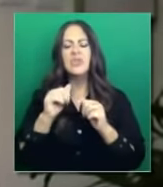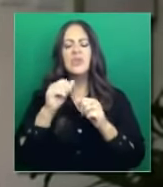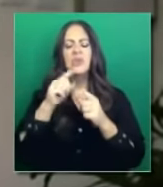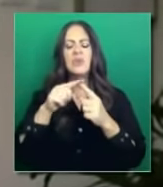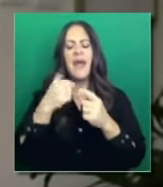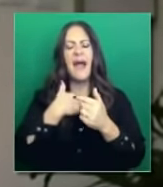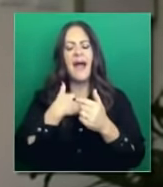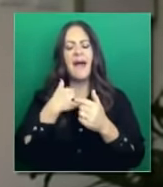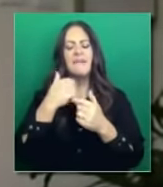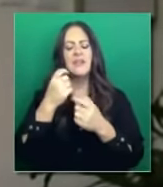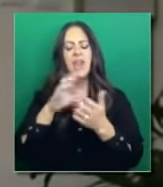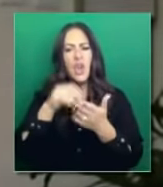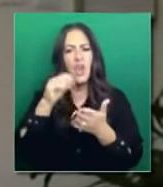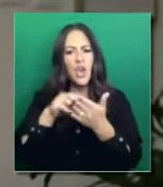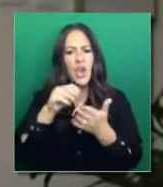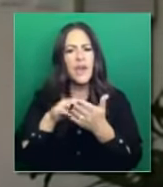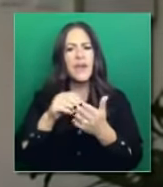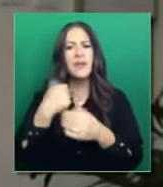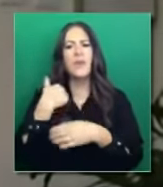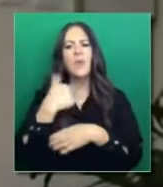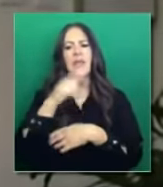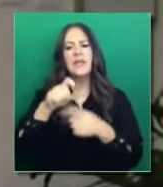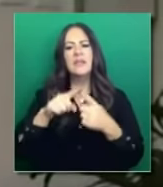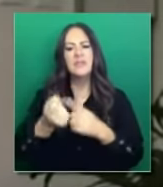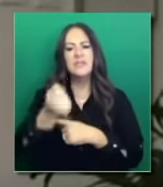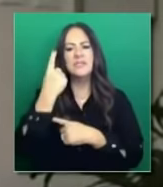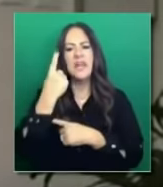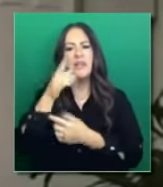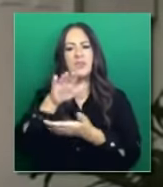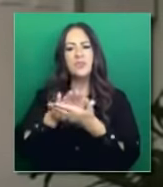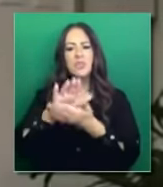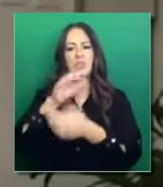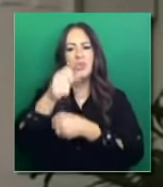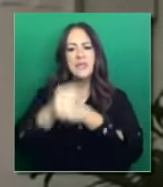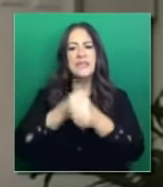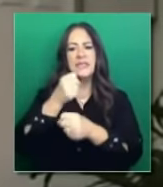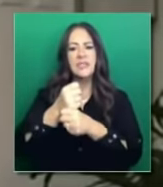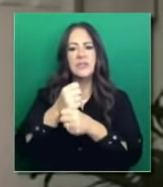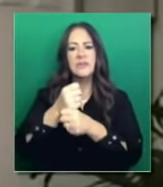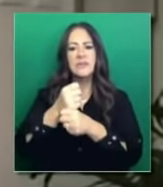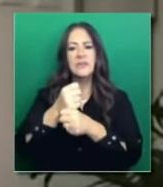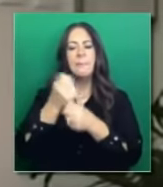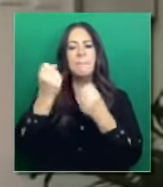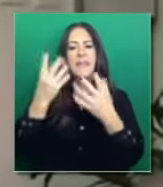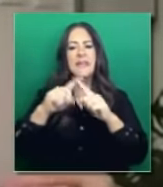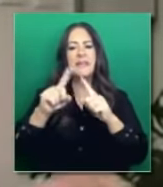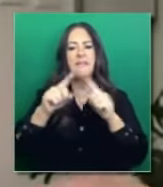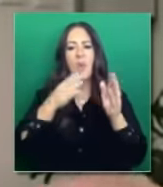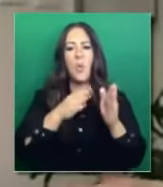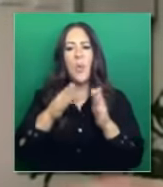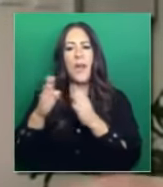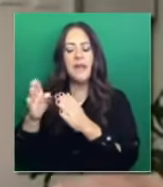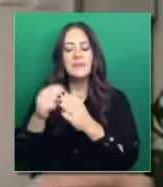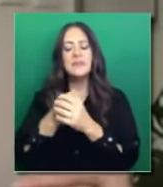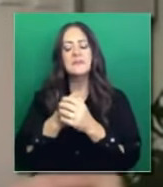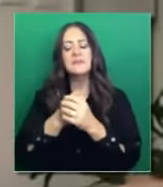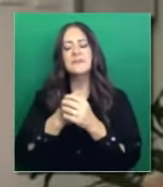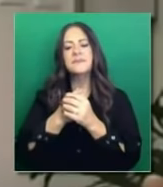to understand the school year in new ways. We've been tied to an